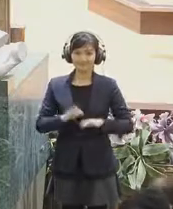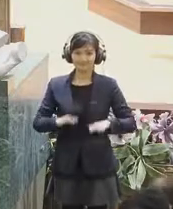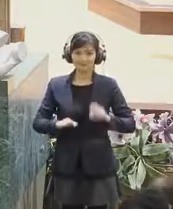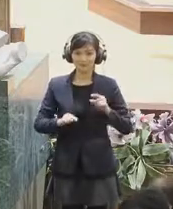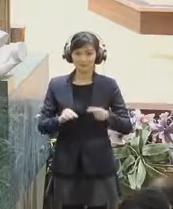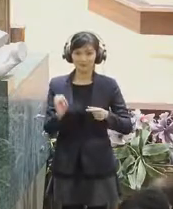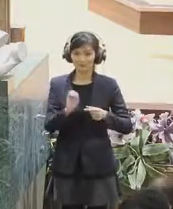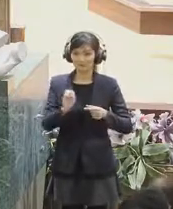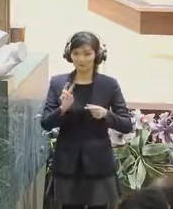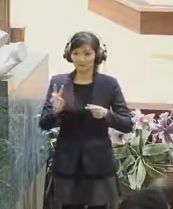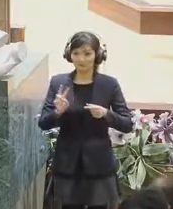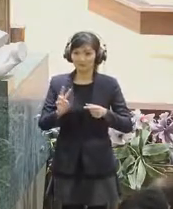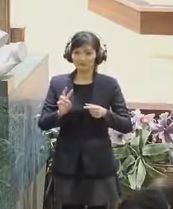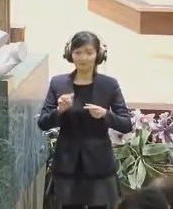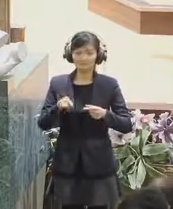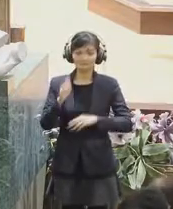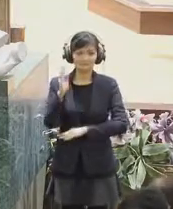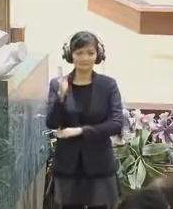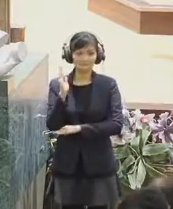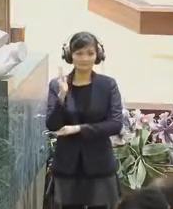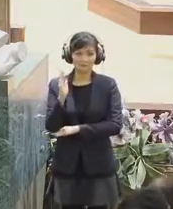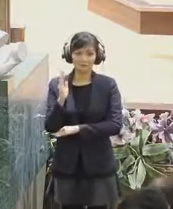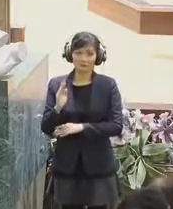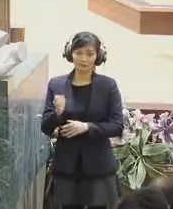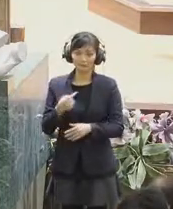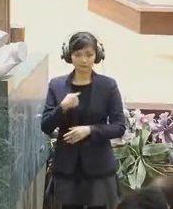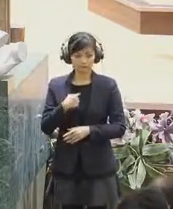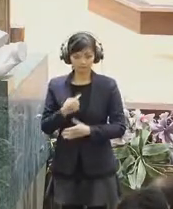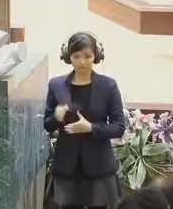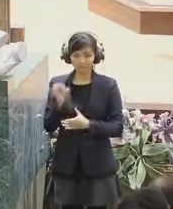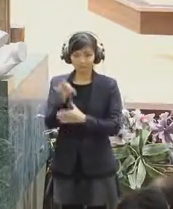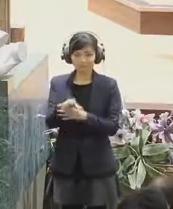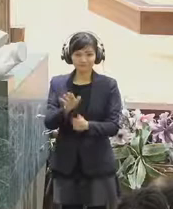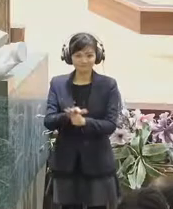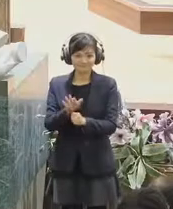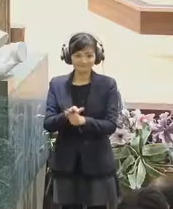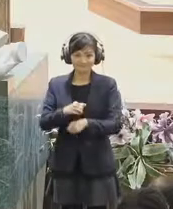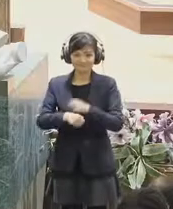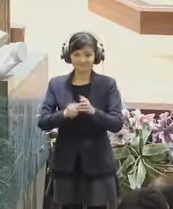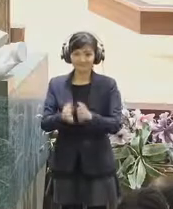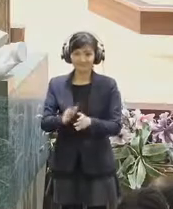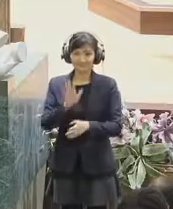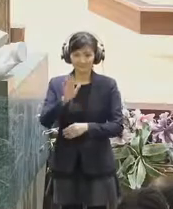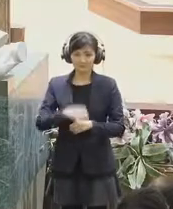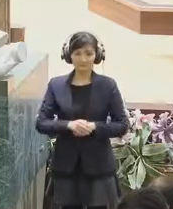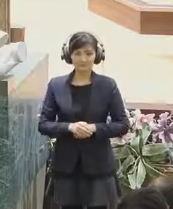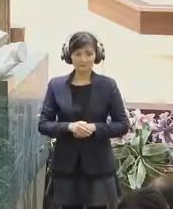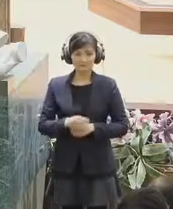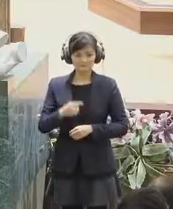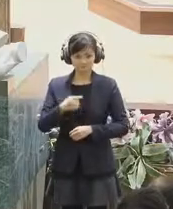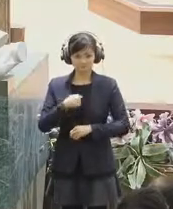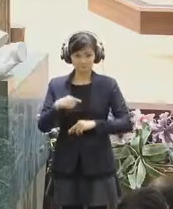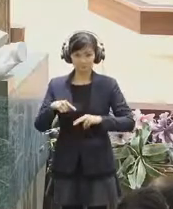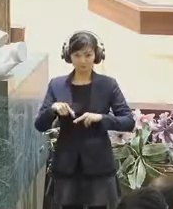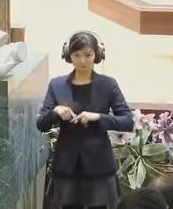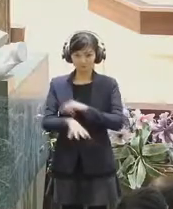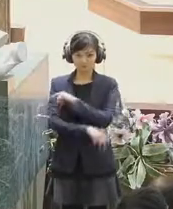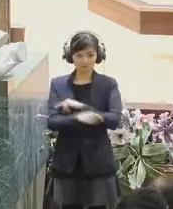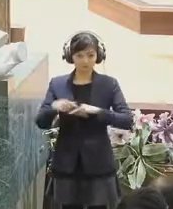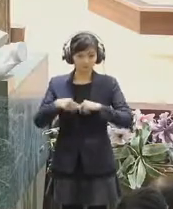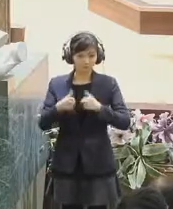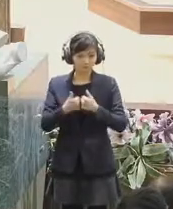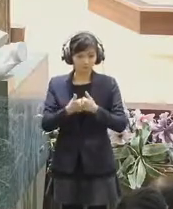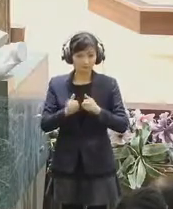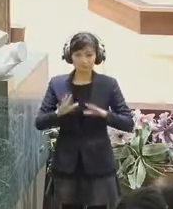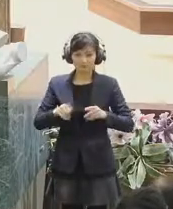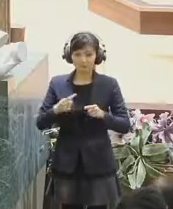we'd be interested or willing to co-sponsor, co-host this year's event, it was clear to us that we would say